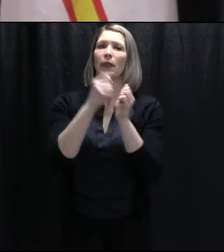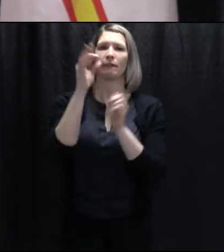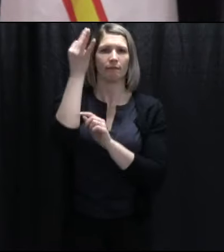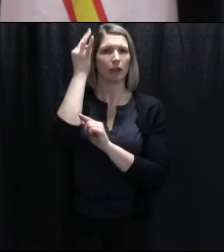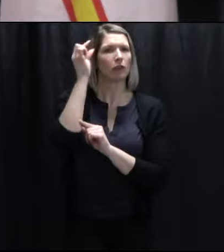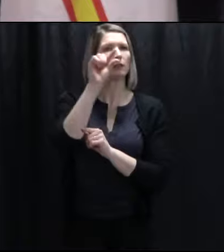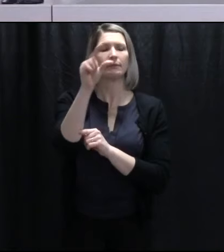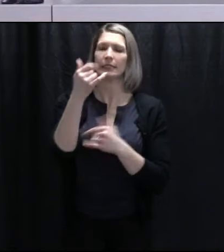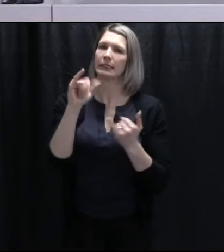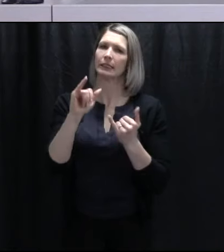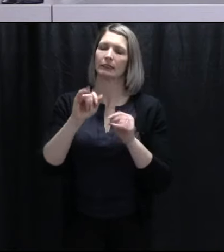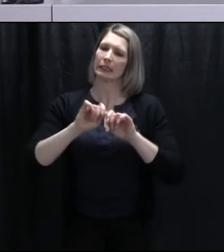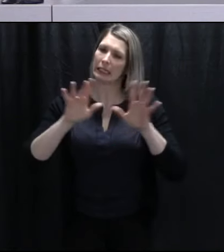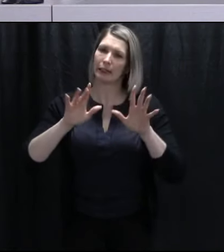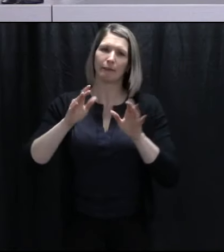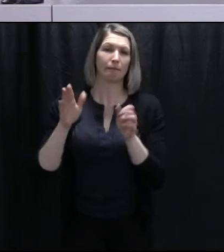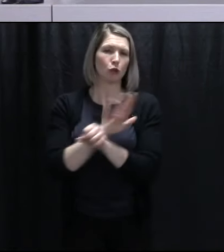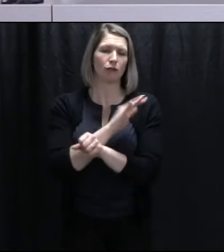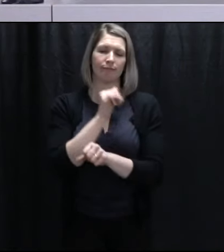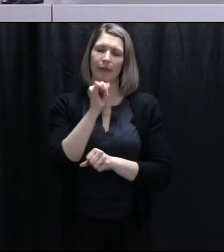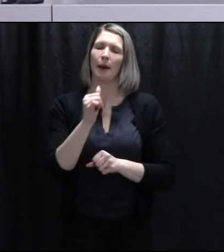Thank you.